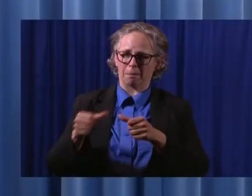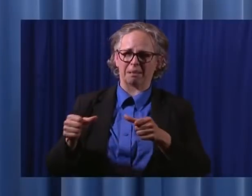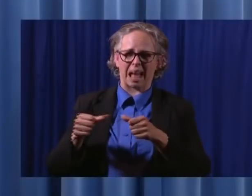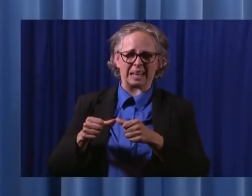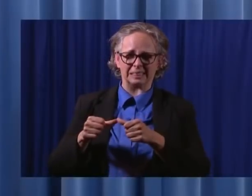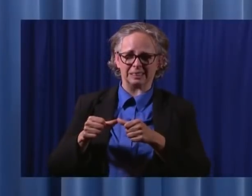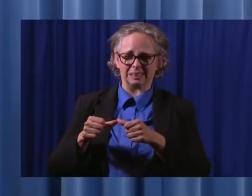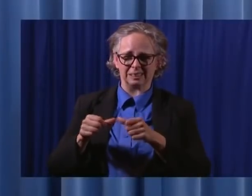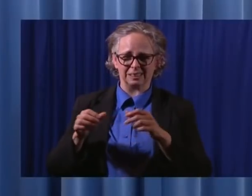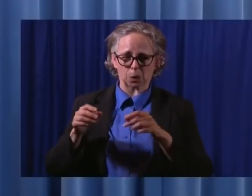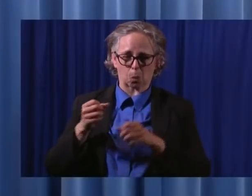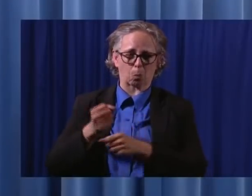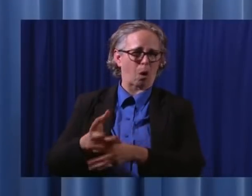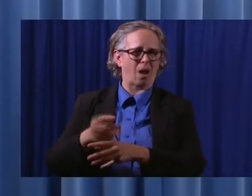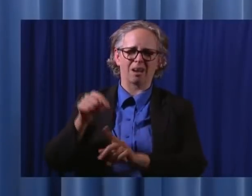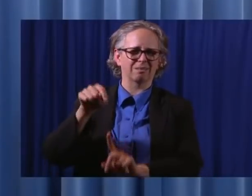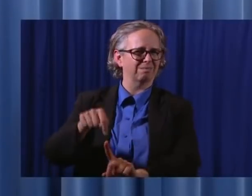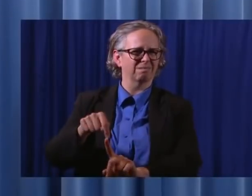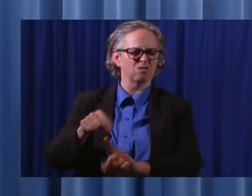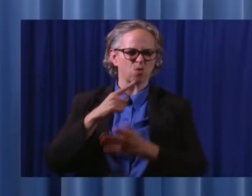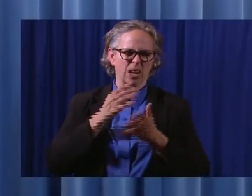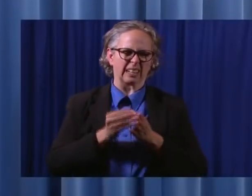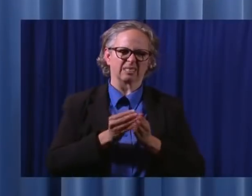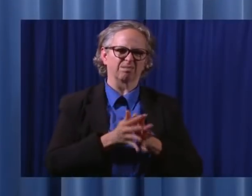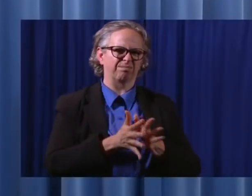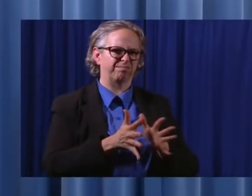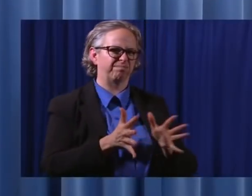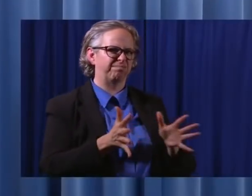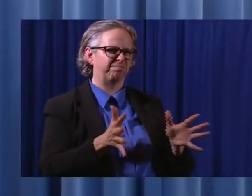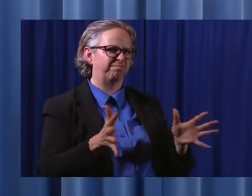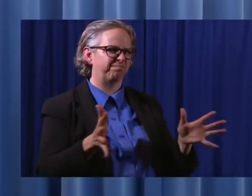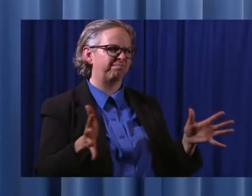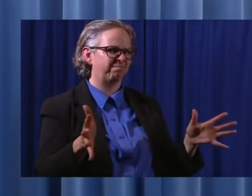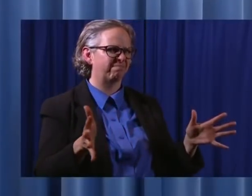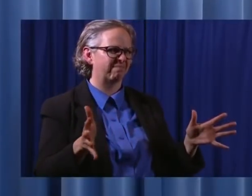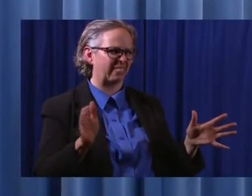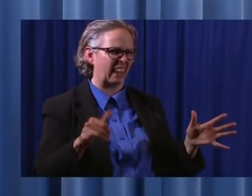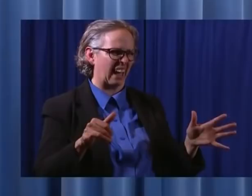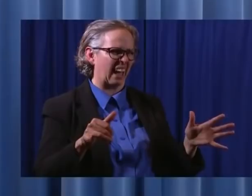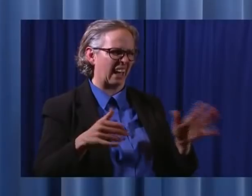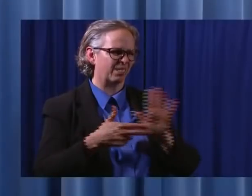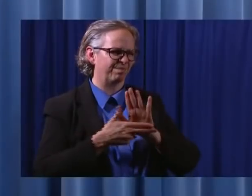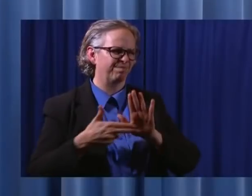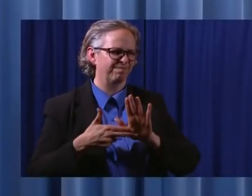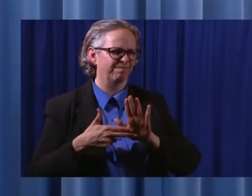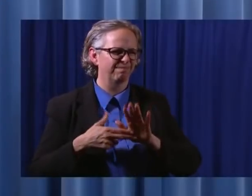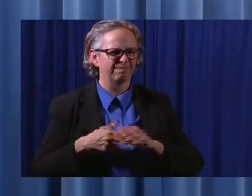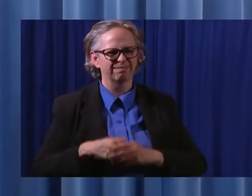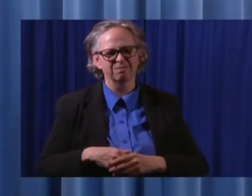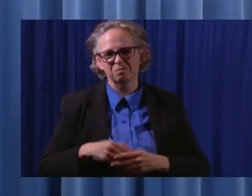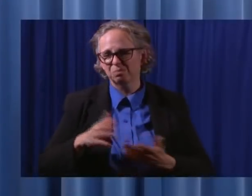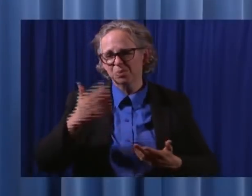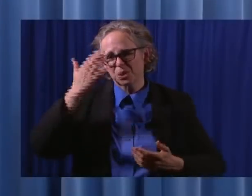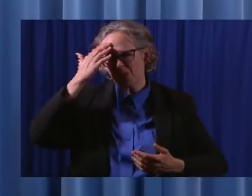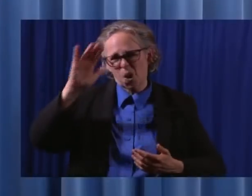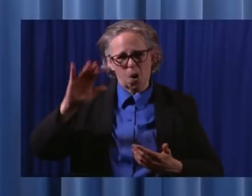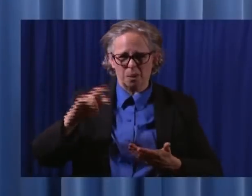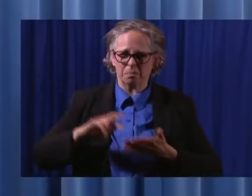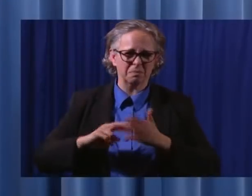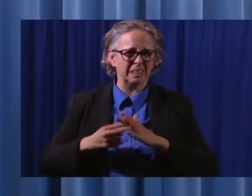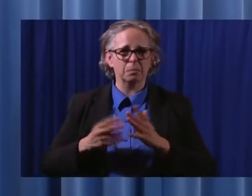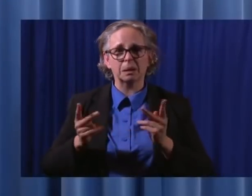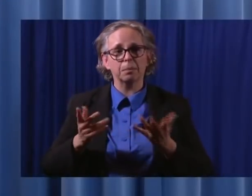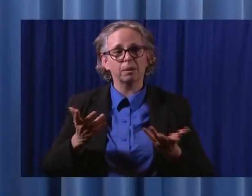spread. That is spread in the community. People are not being as careful as they need to be, and the spread